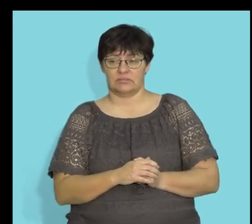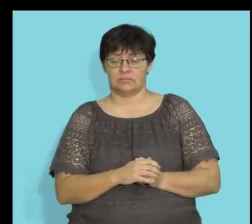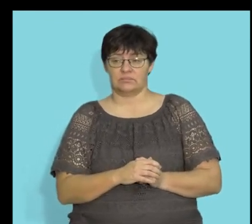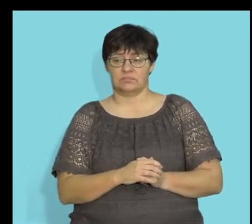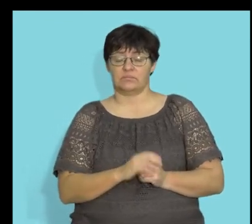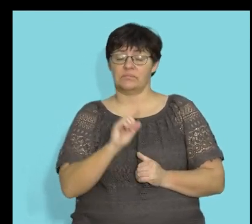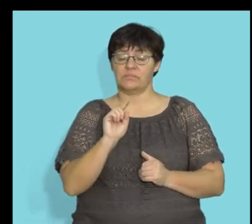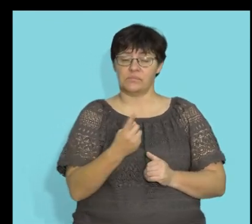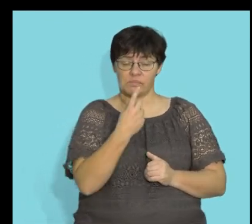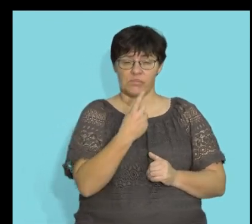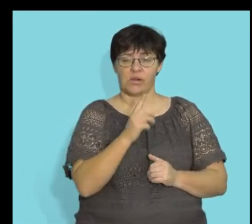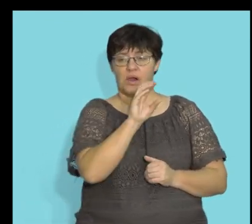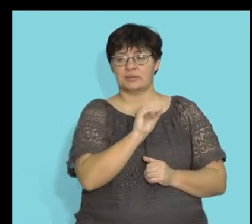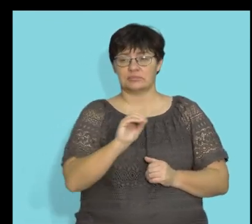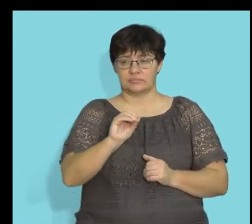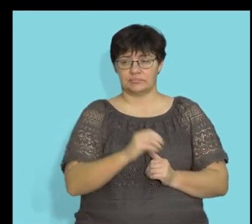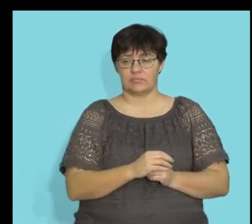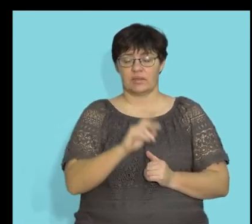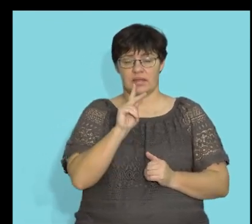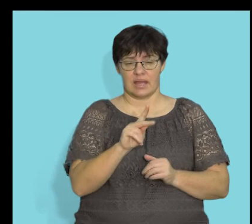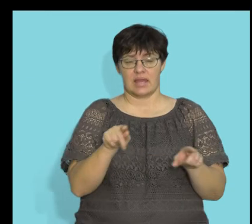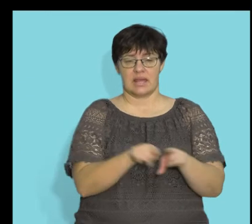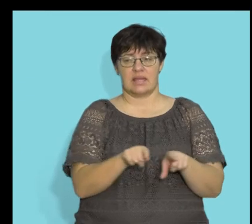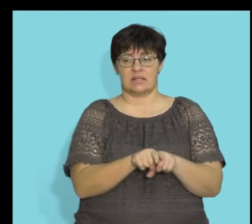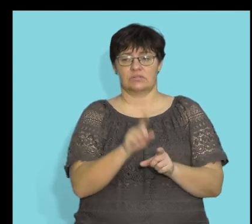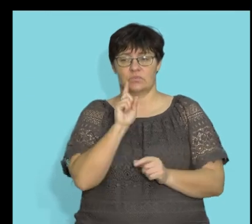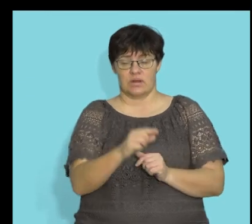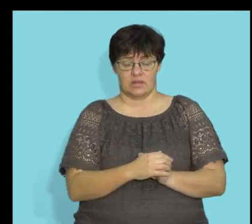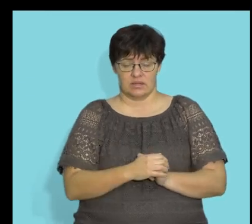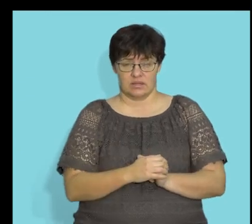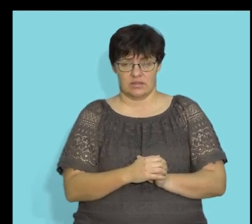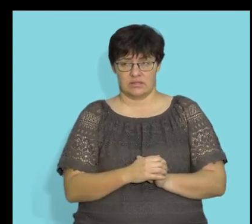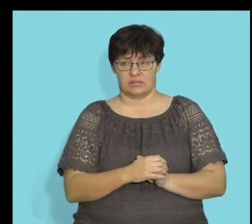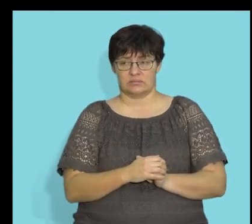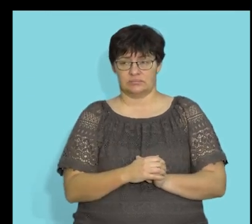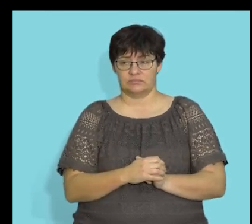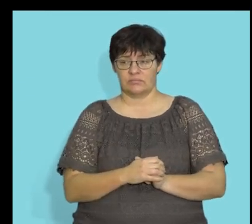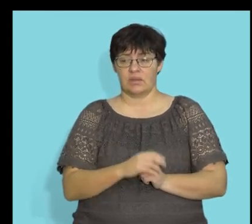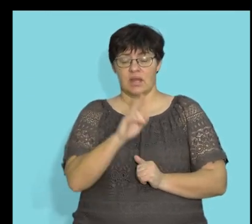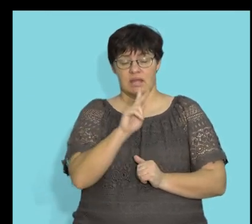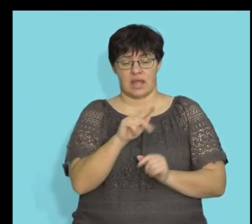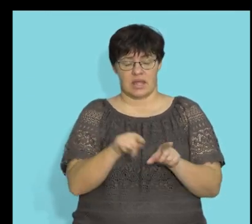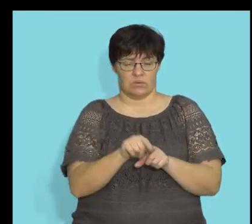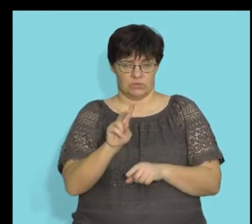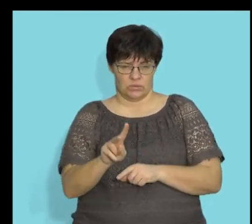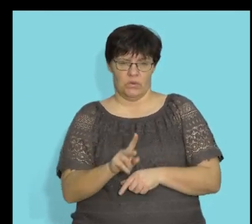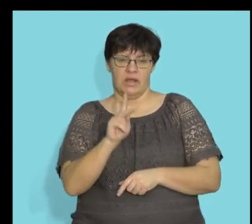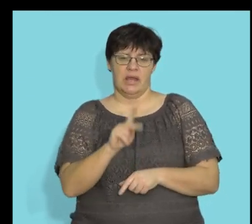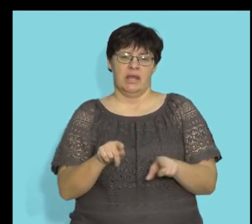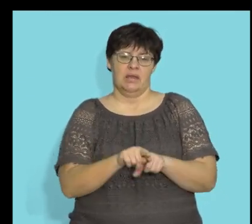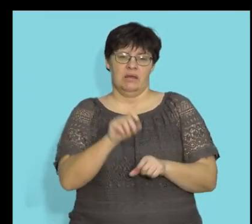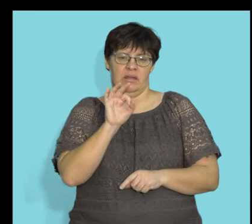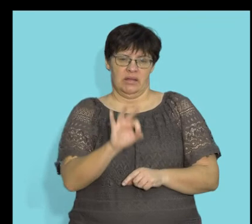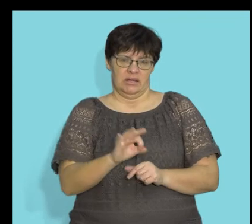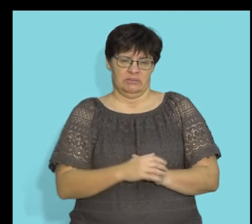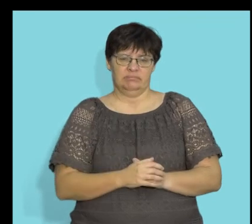So, we're first going to substitute in k is equal to 1, k is equal to 2, and k is equal